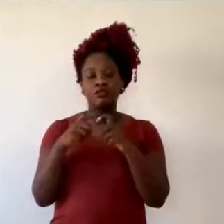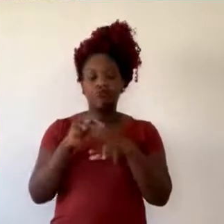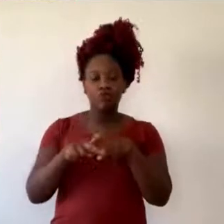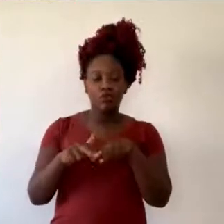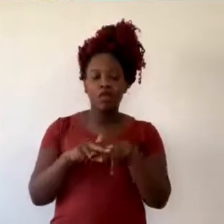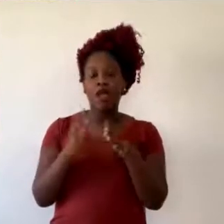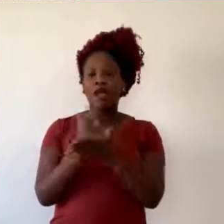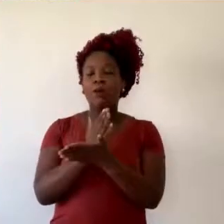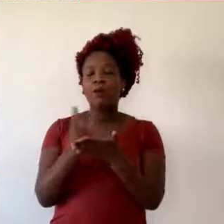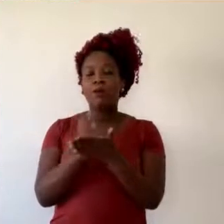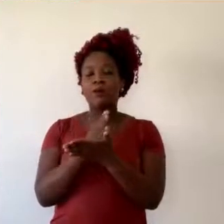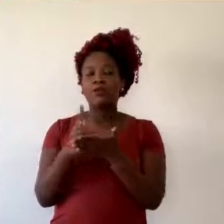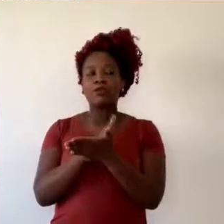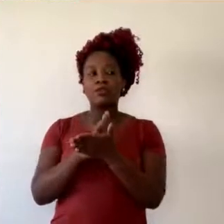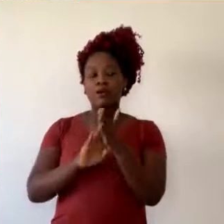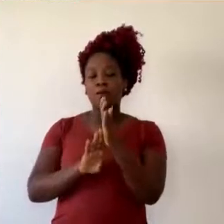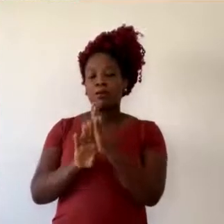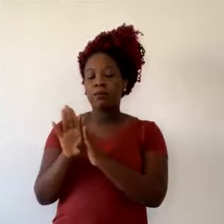overlap